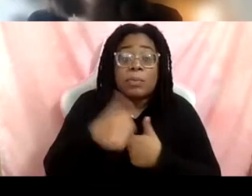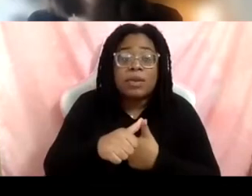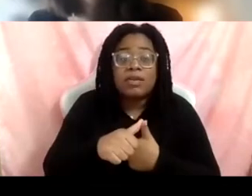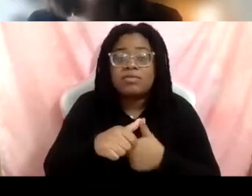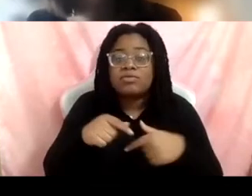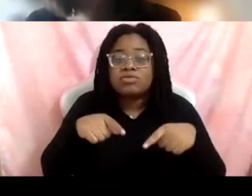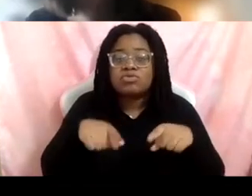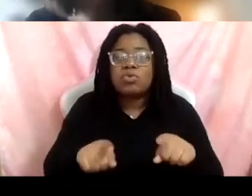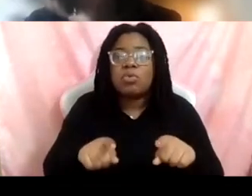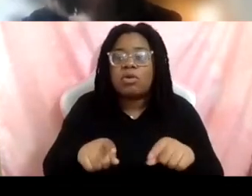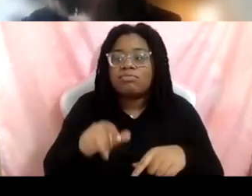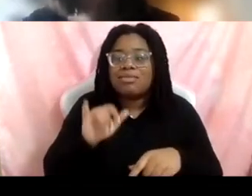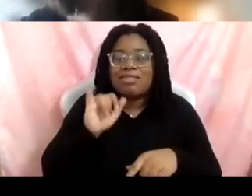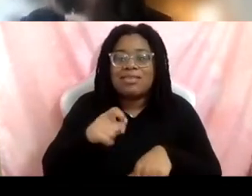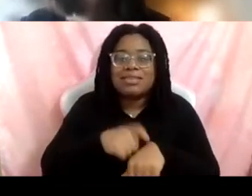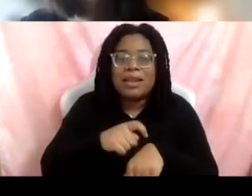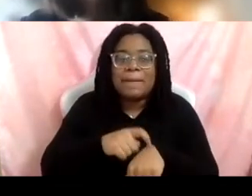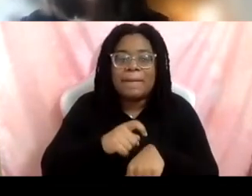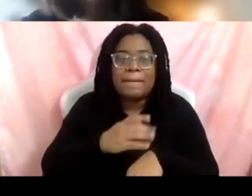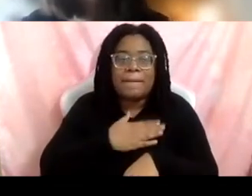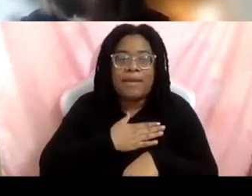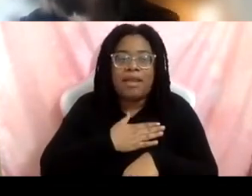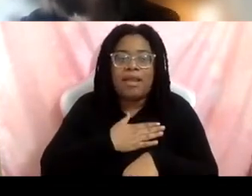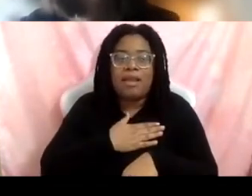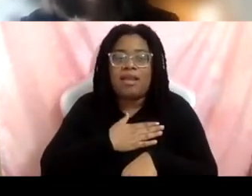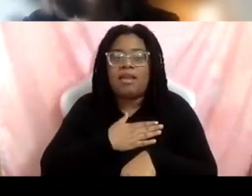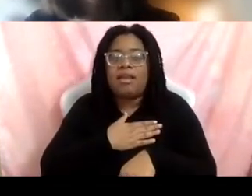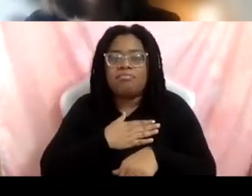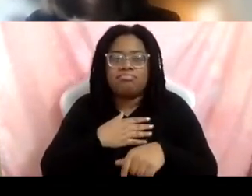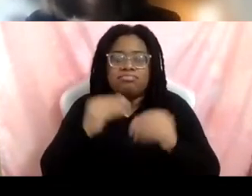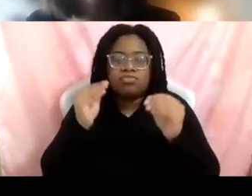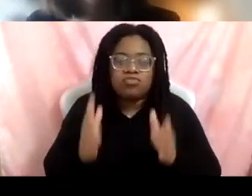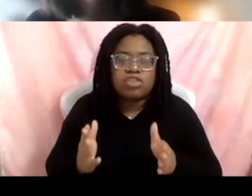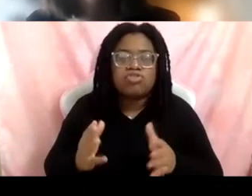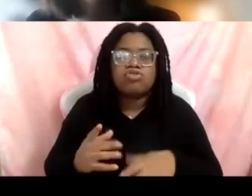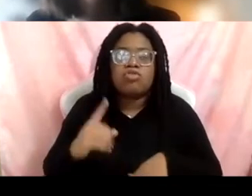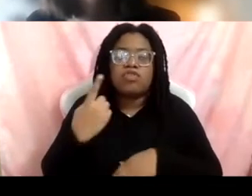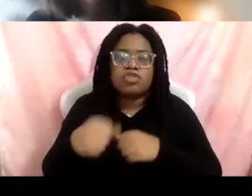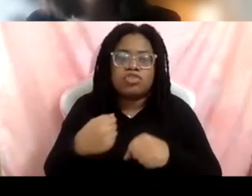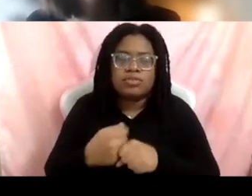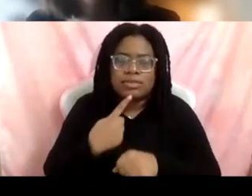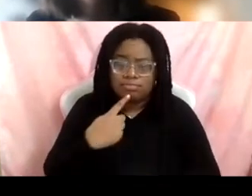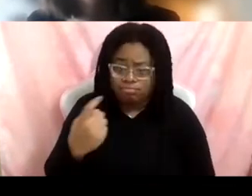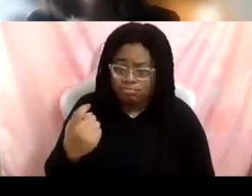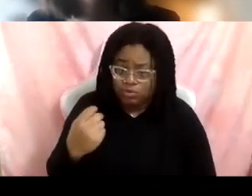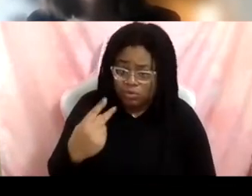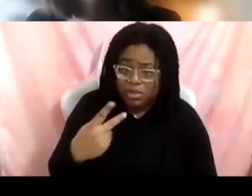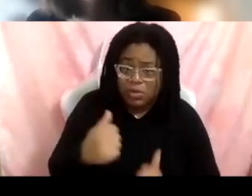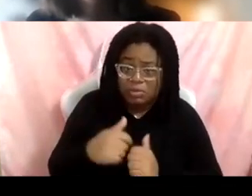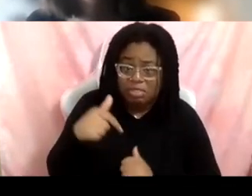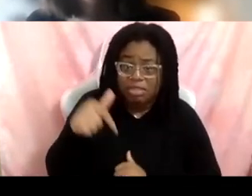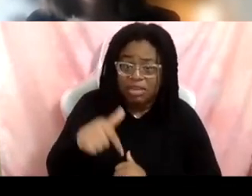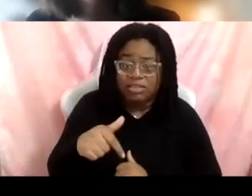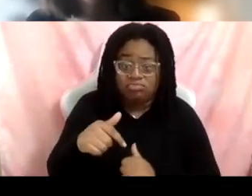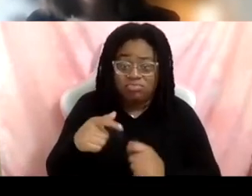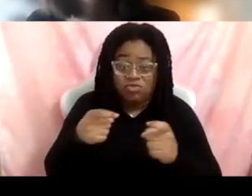the orientation, one of my main professors in that first year came up to me and said, are you going to be okay with this? Are you going to be able to